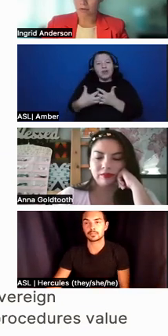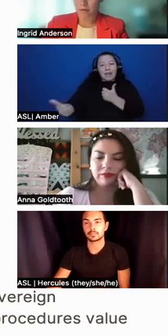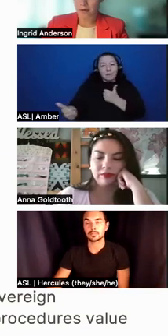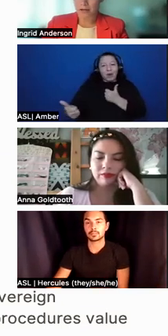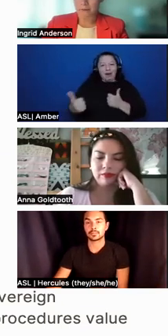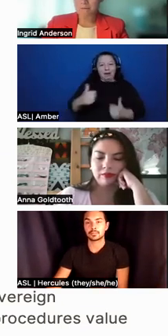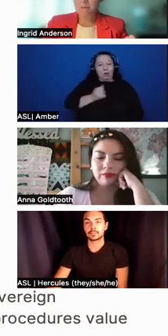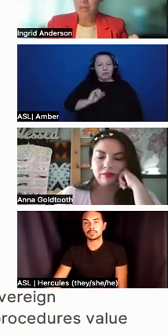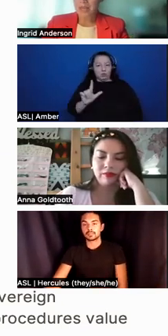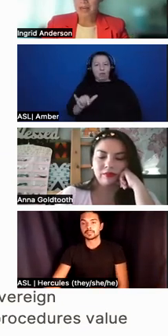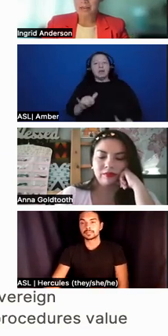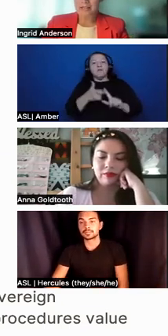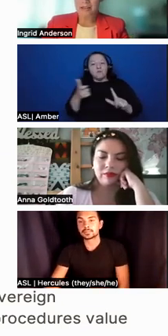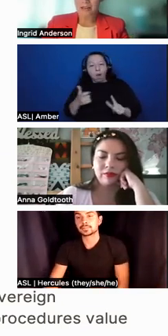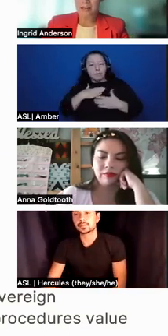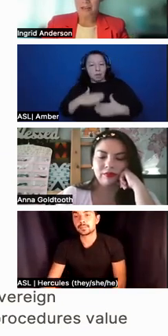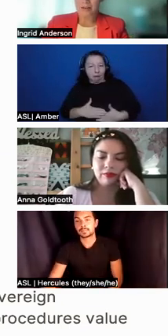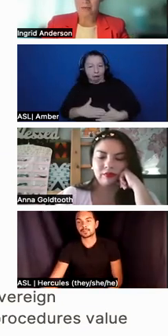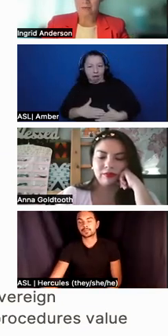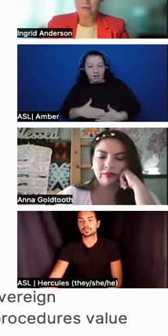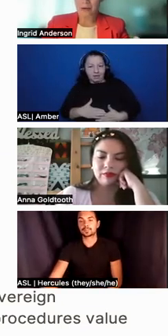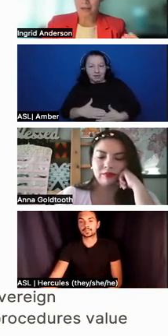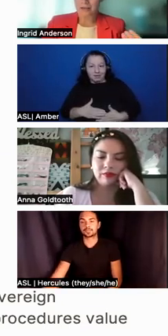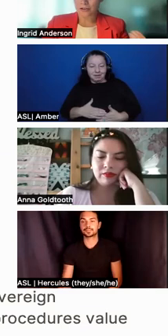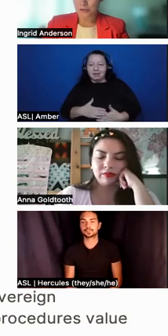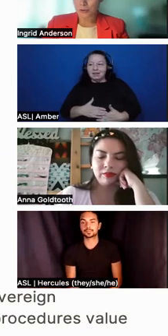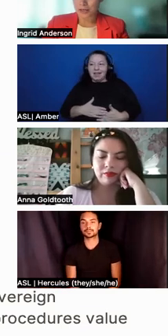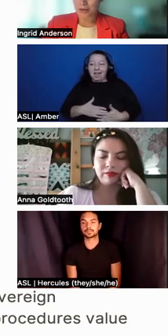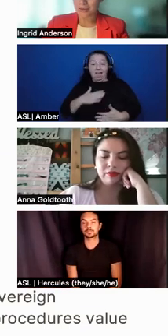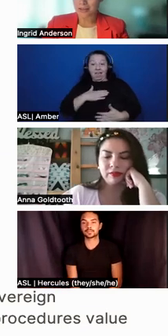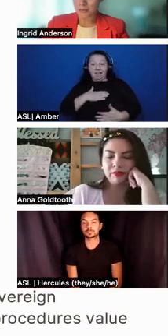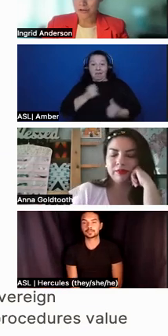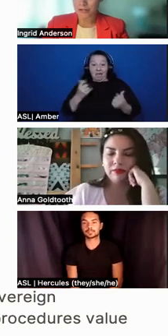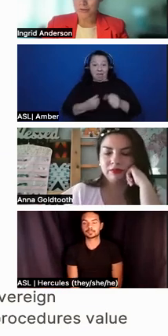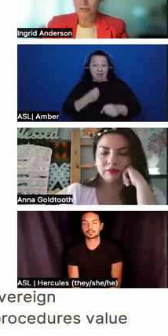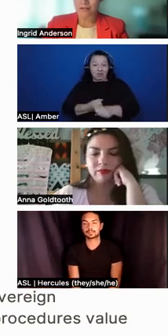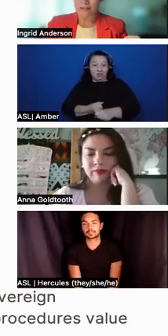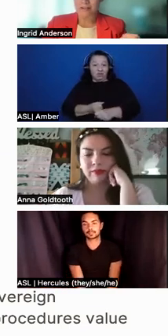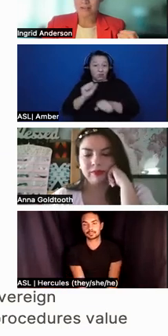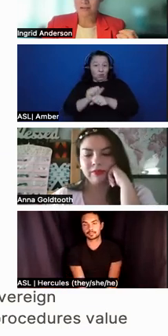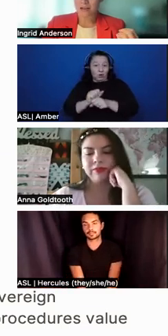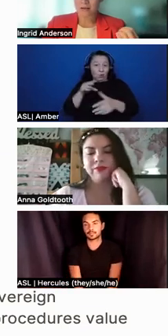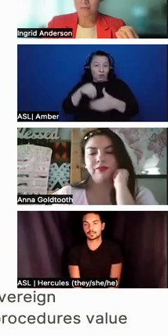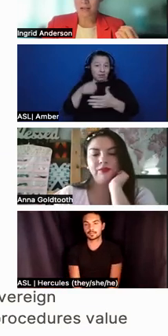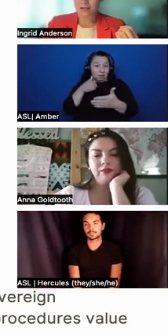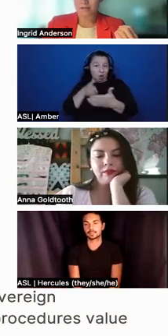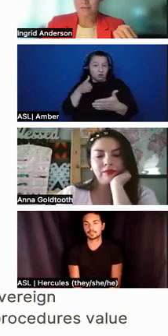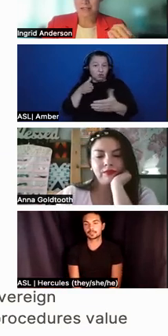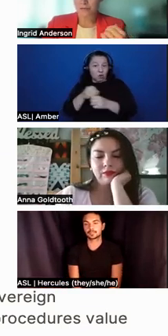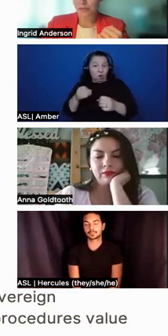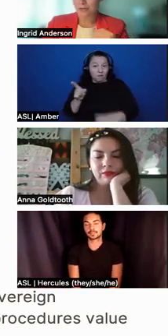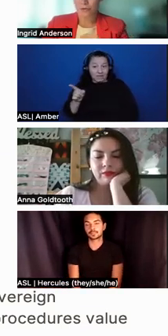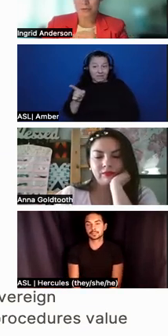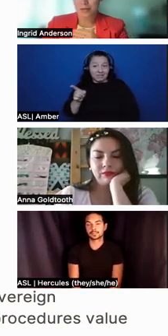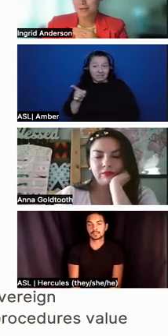sexuality, from the body. And in my years working in a prosecutor's office,